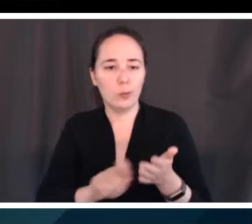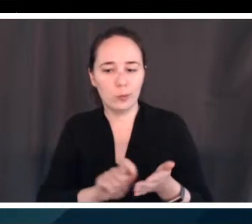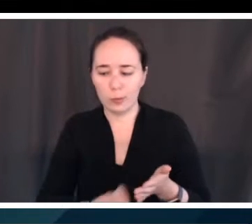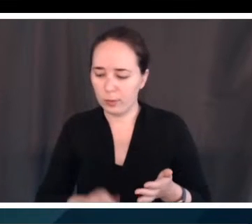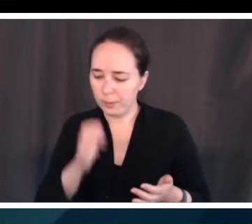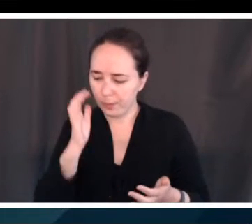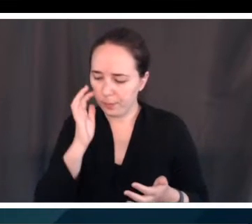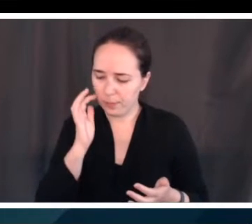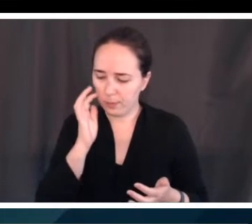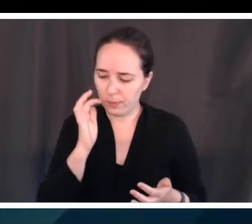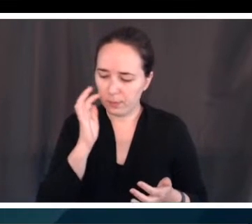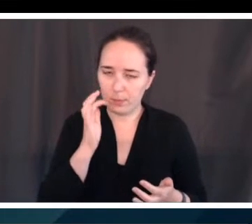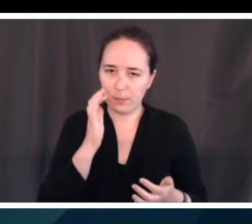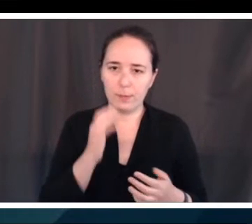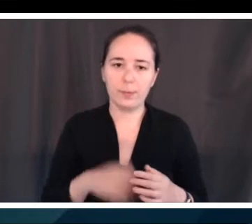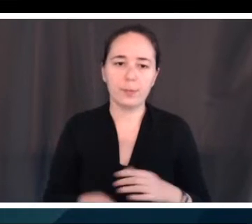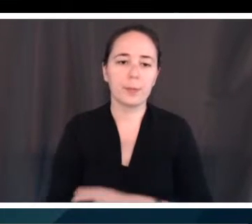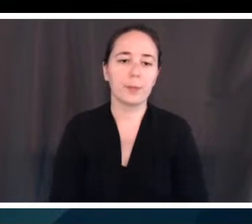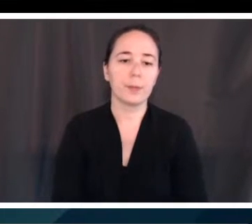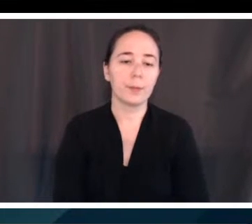I think that